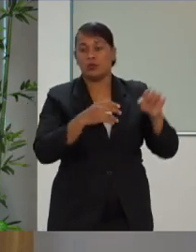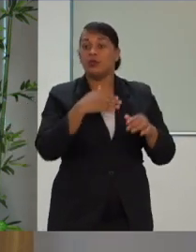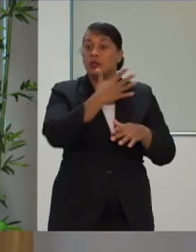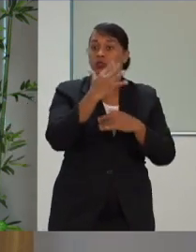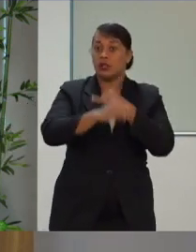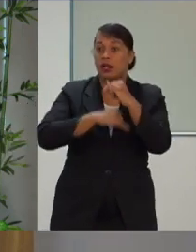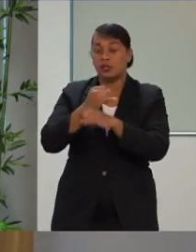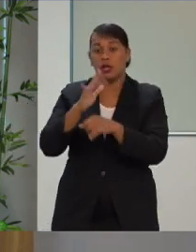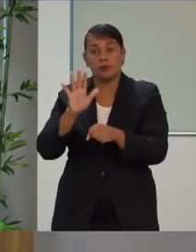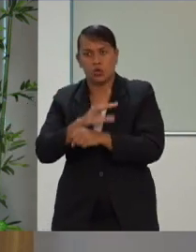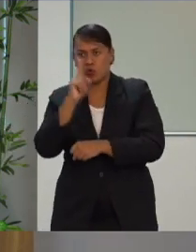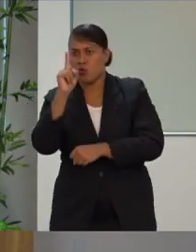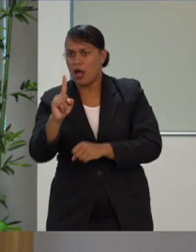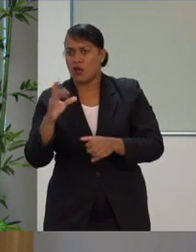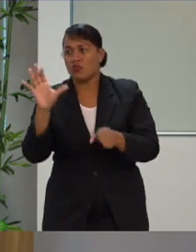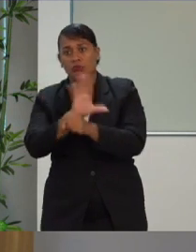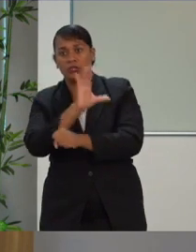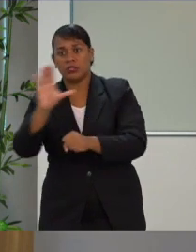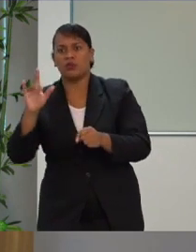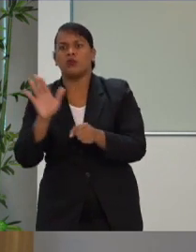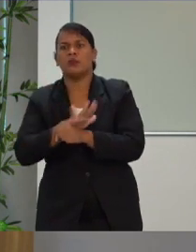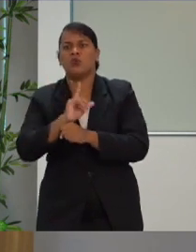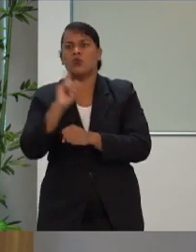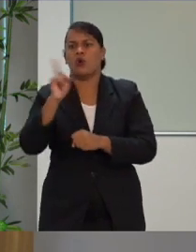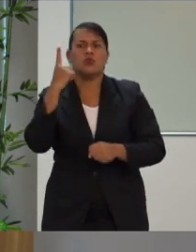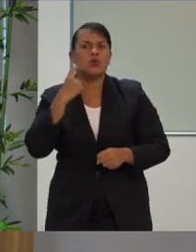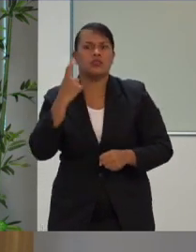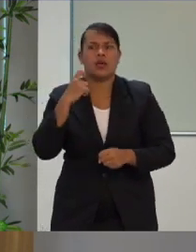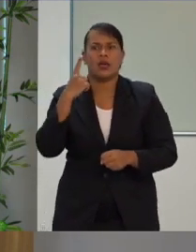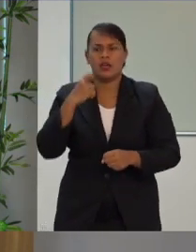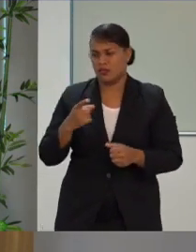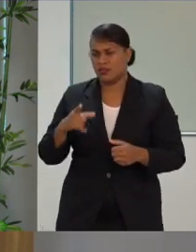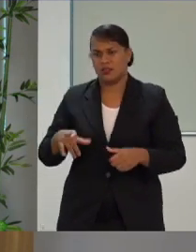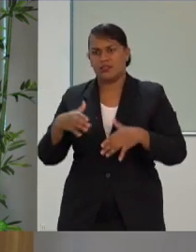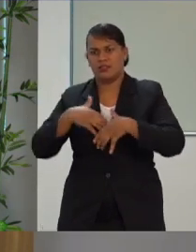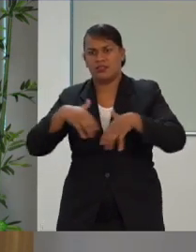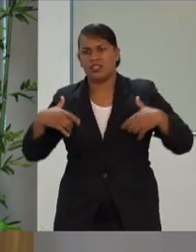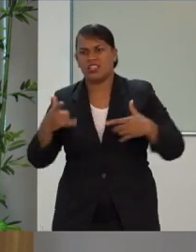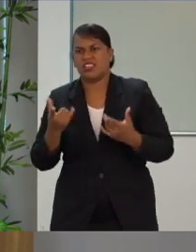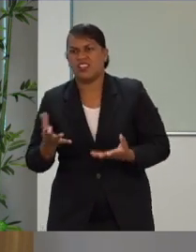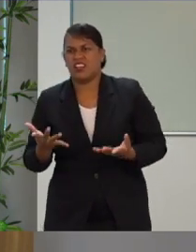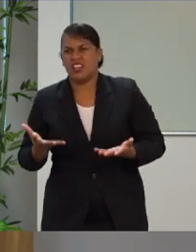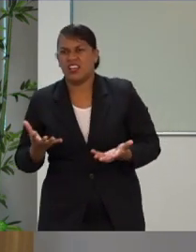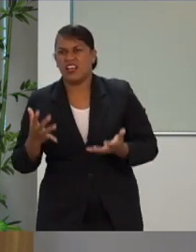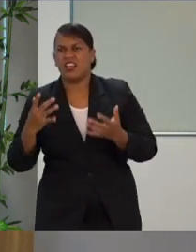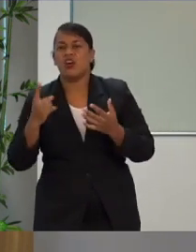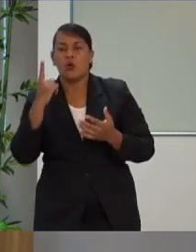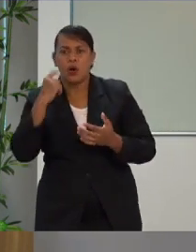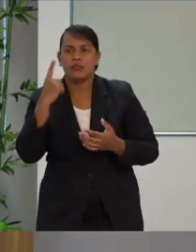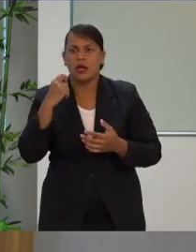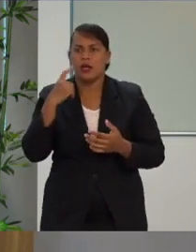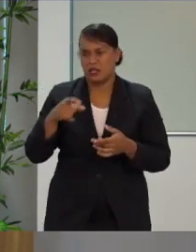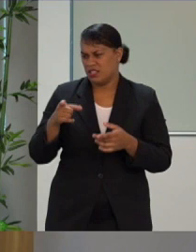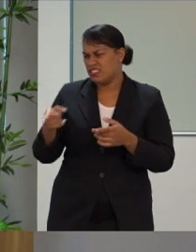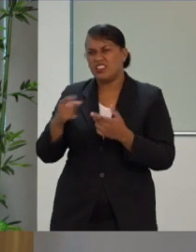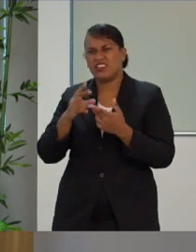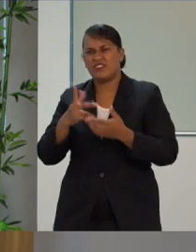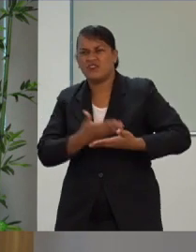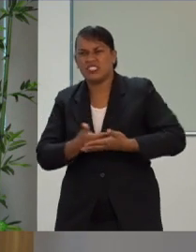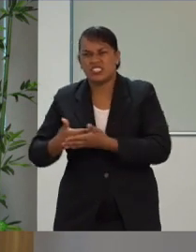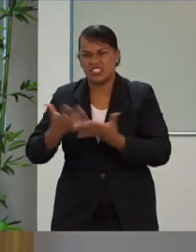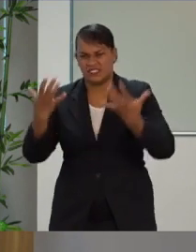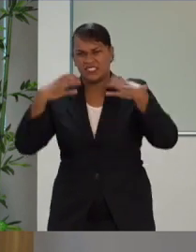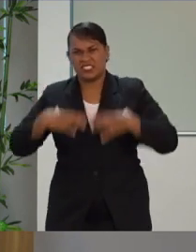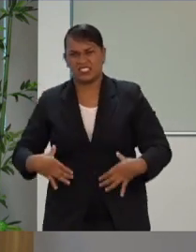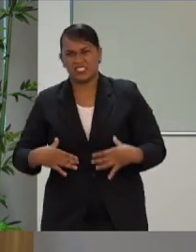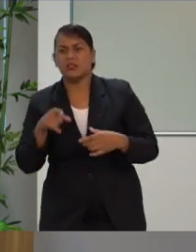equipment. So they obviously are required, and they have orders to fulfill. So they have to meet those orders. Obviously, if they don't meet those